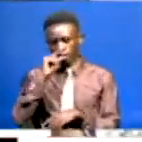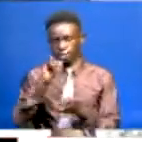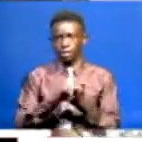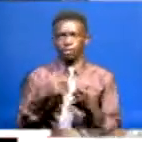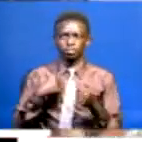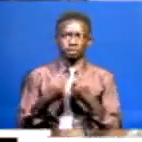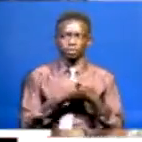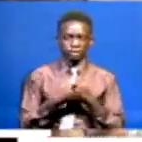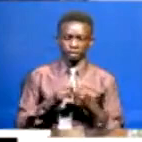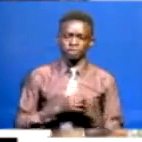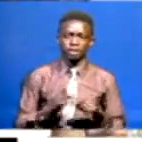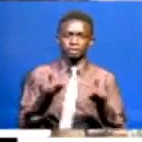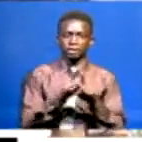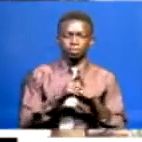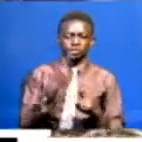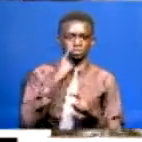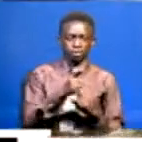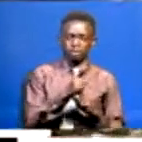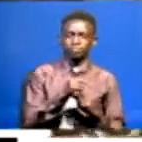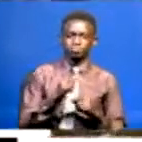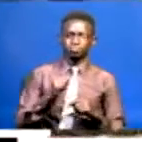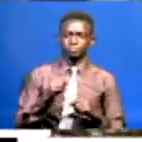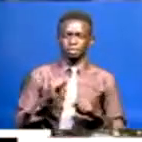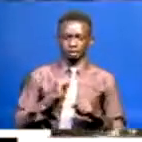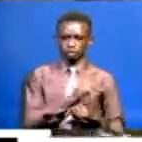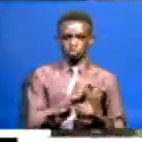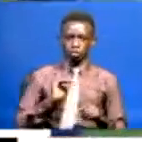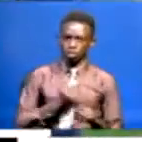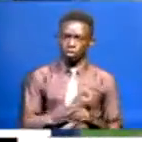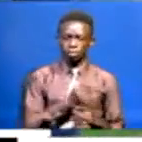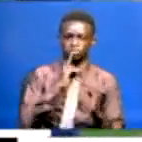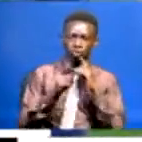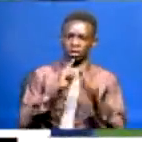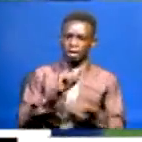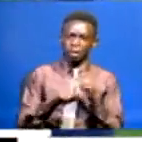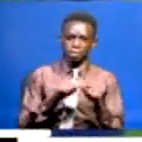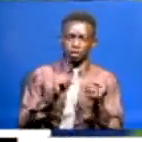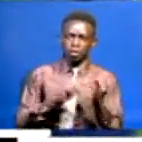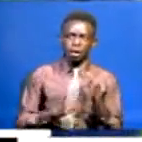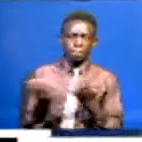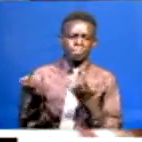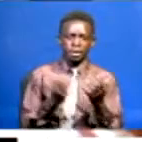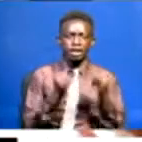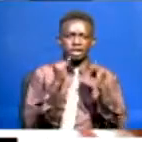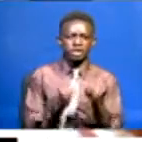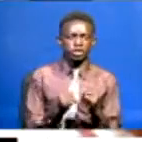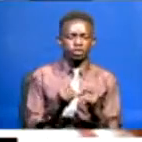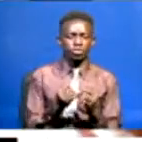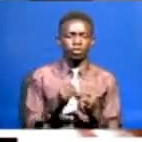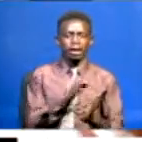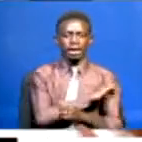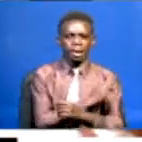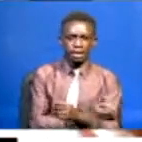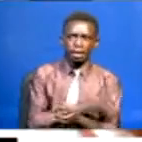review regulations that are prohibiting the exploitation of renewable energy by the IPPs. What